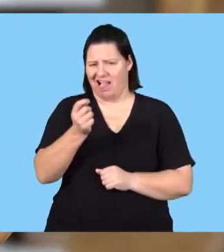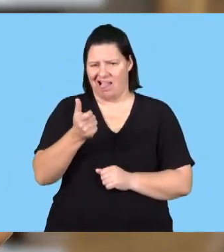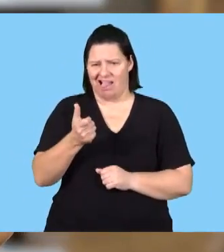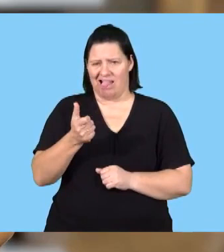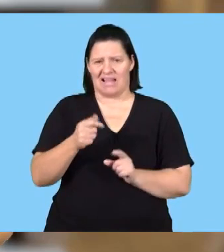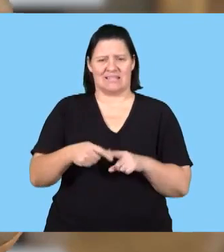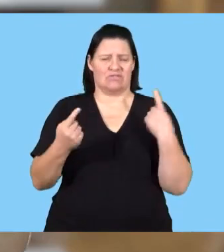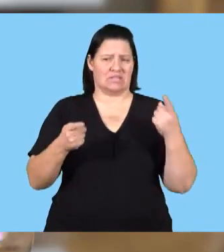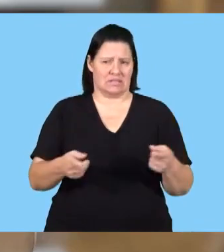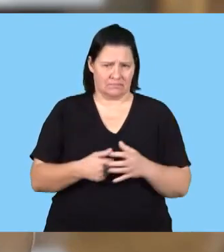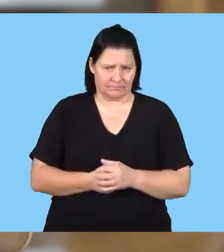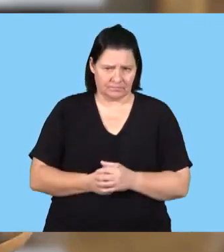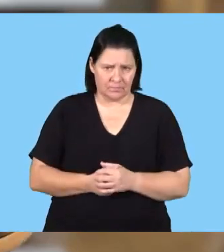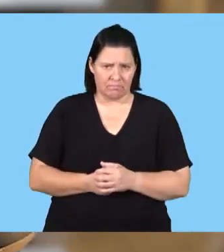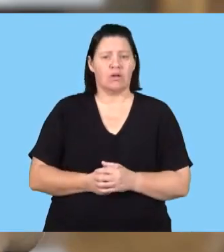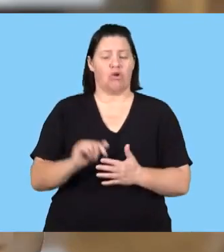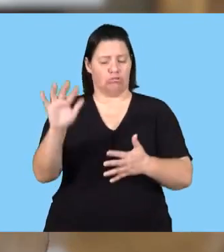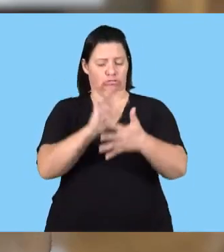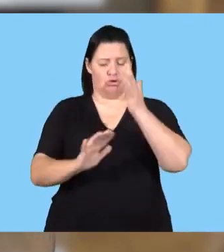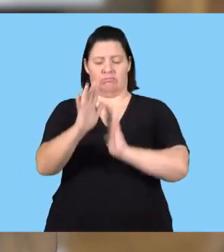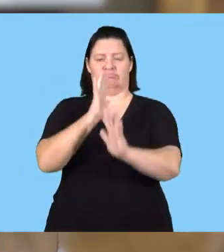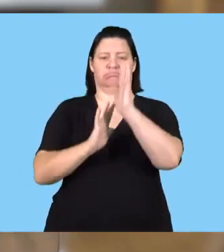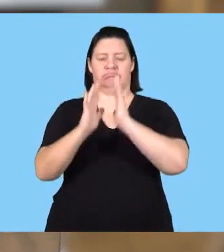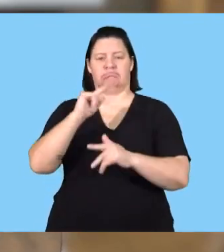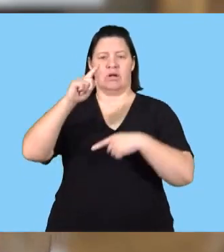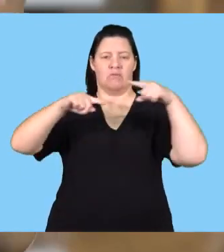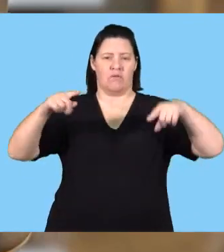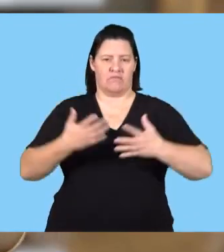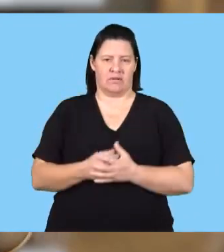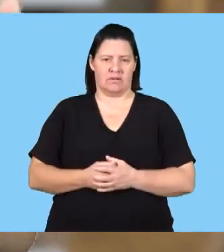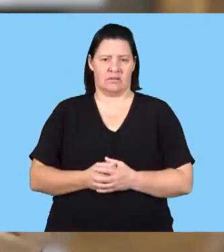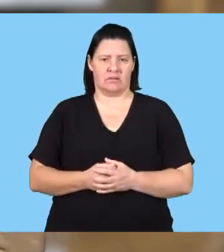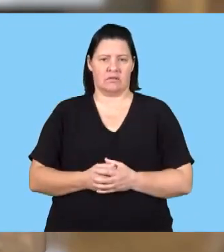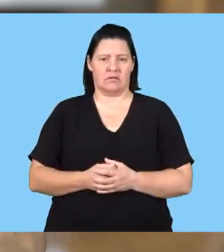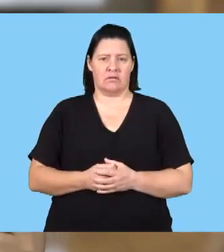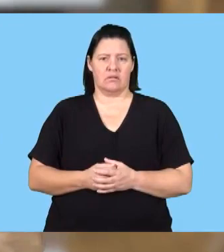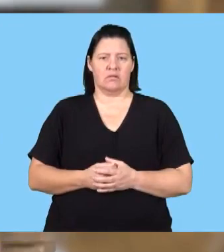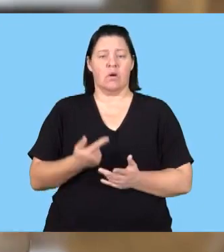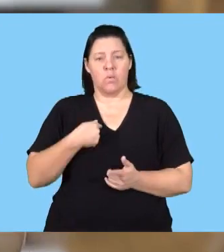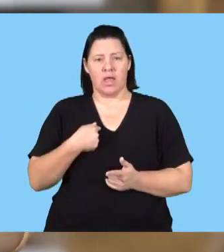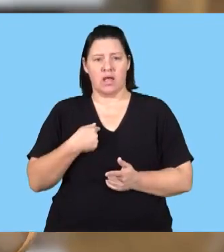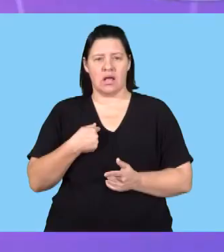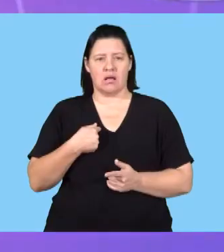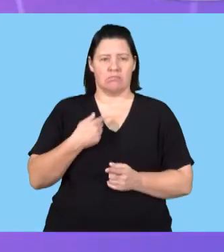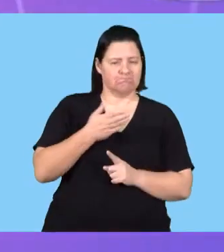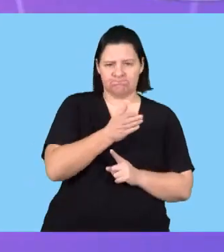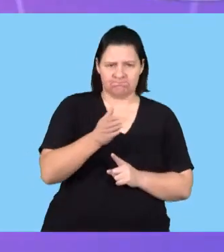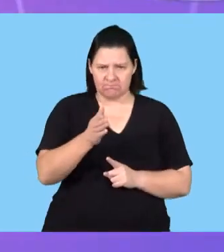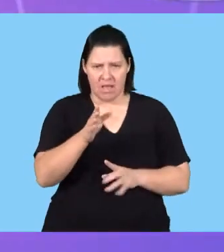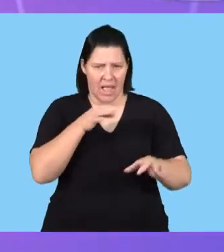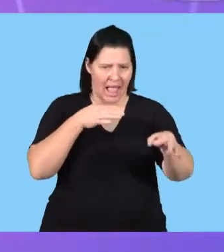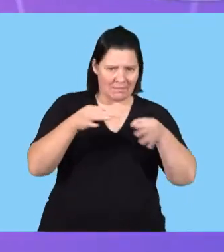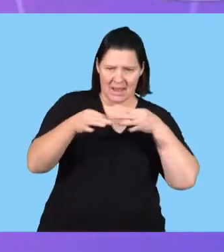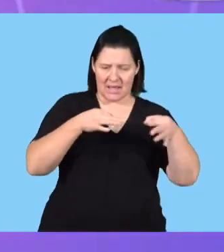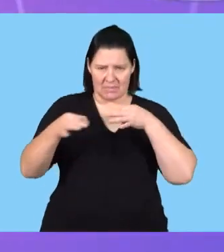a slight difference. So the graphs tells a story. Come with me as we navigate this journey of